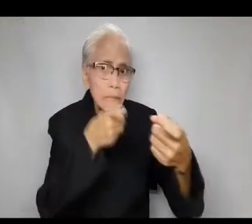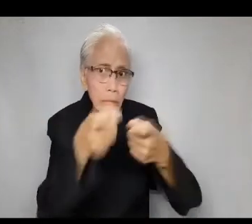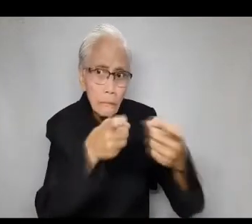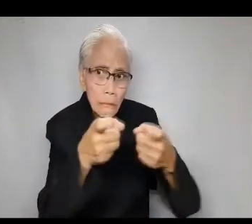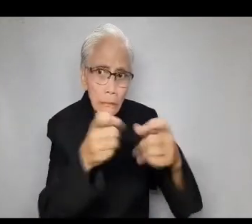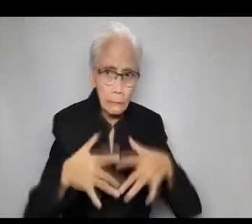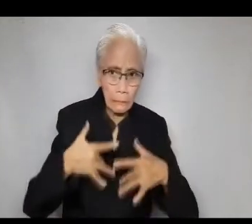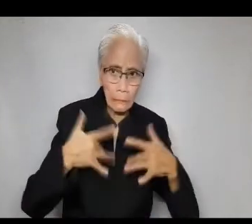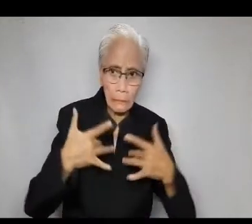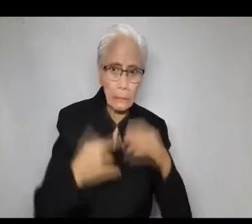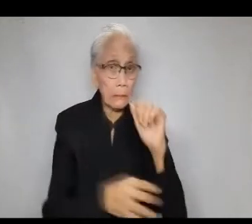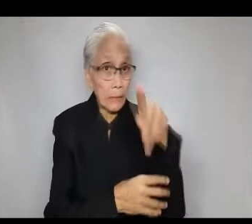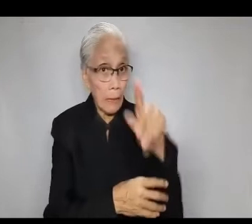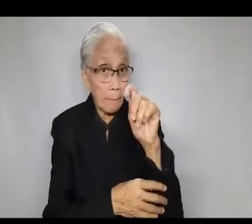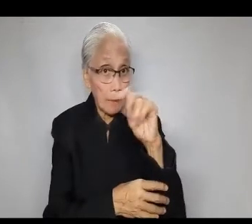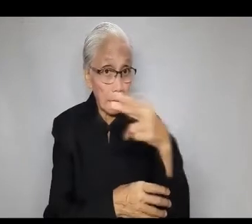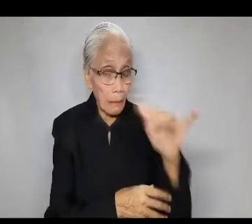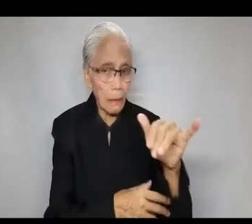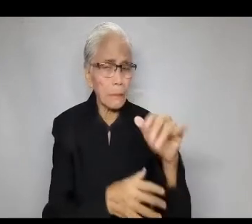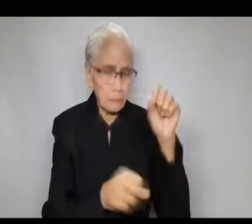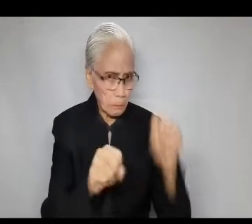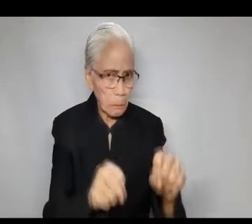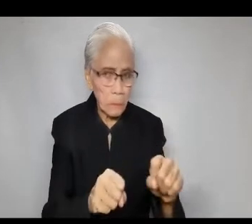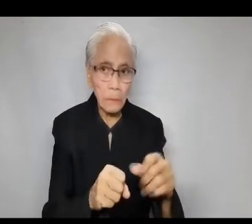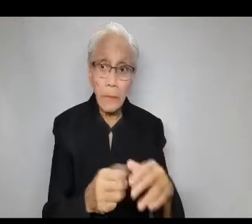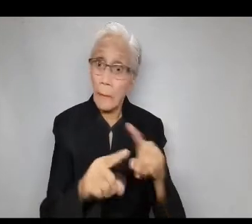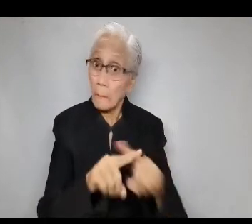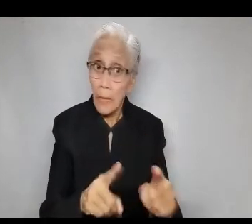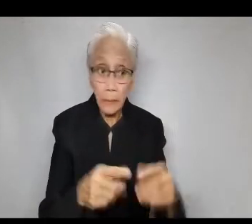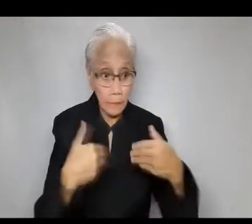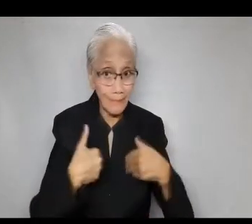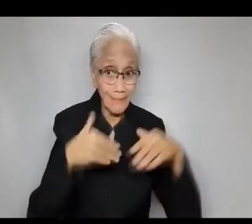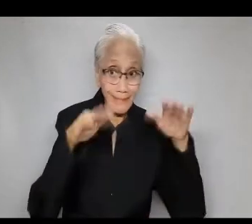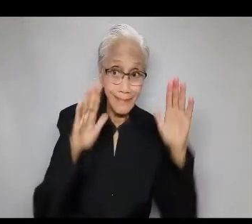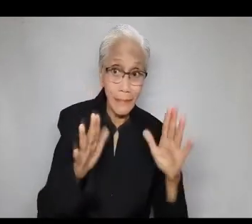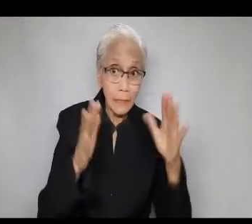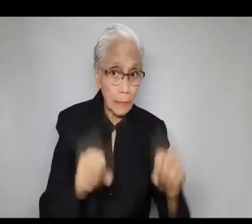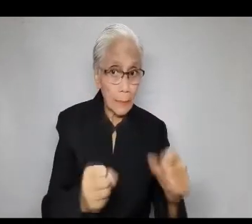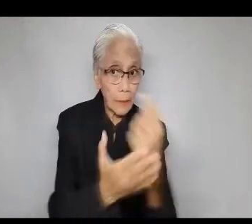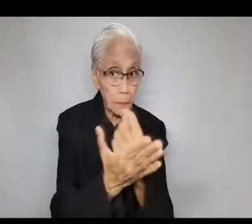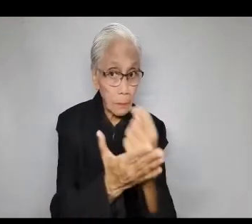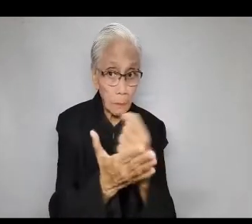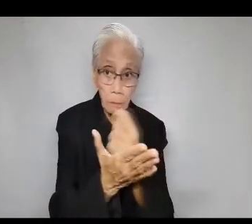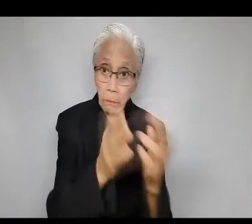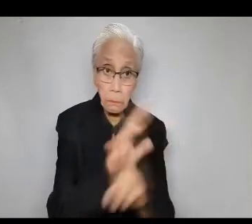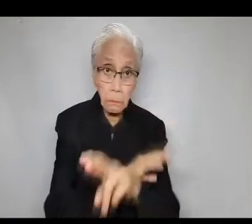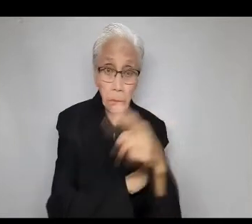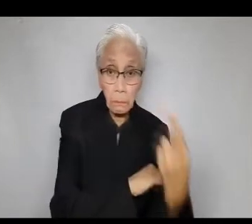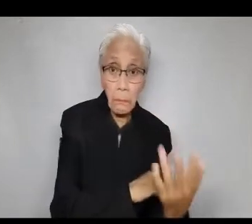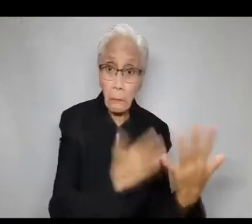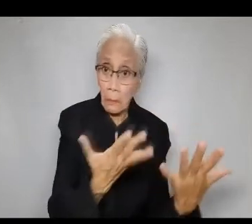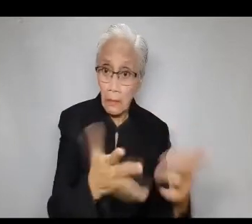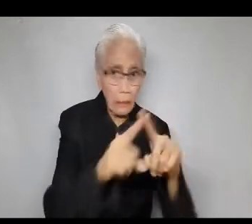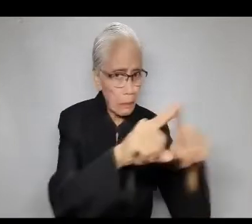that fails, apathy is almost inevitable. However, give-up-itis can be treated and reversed by